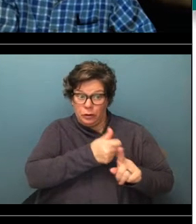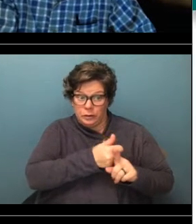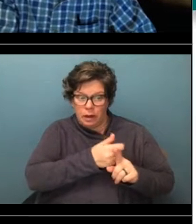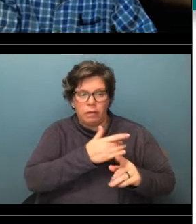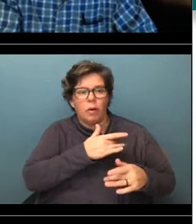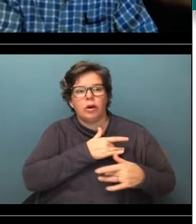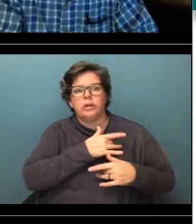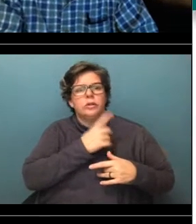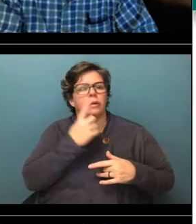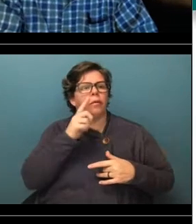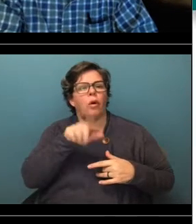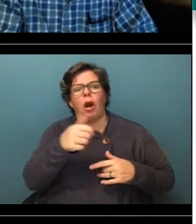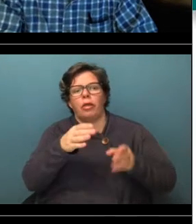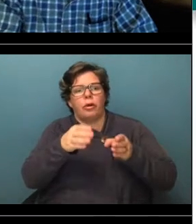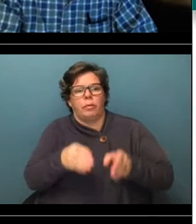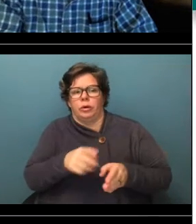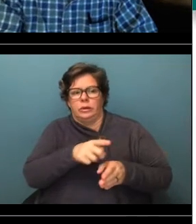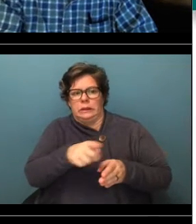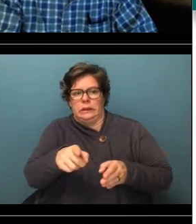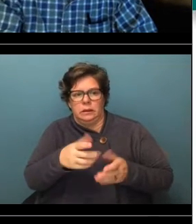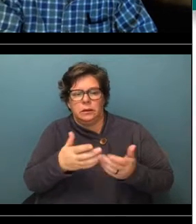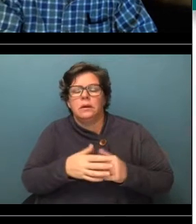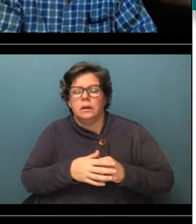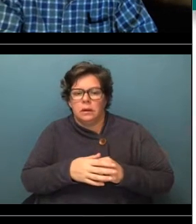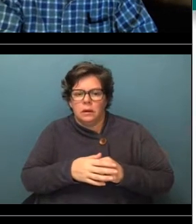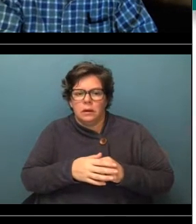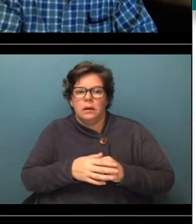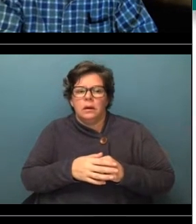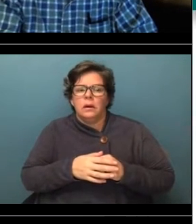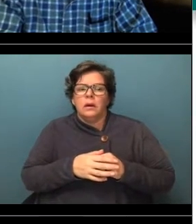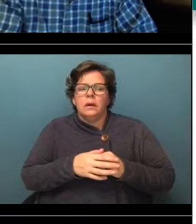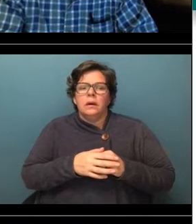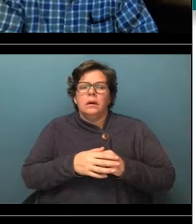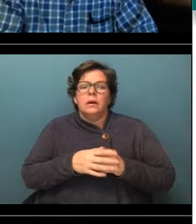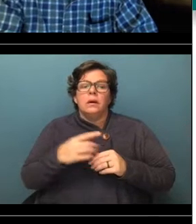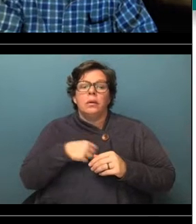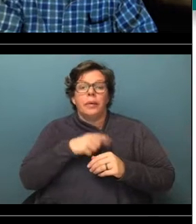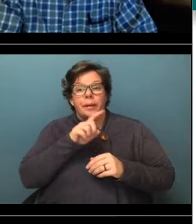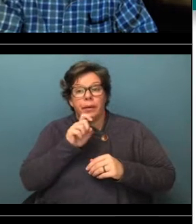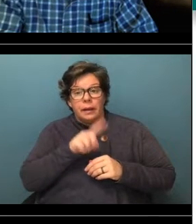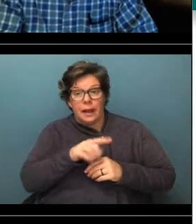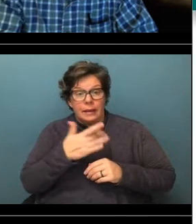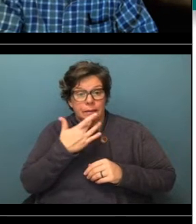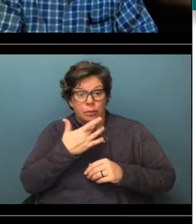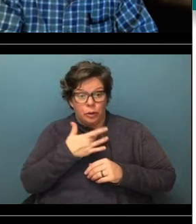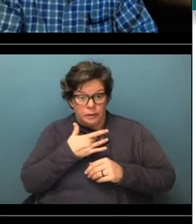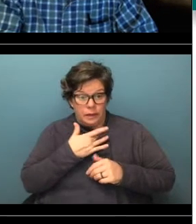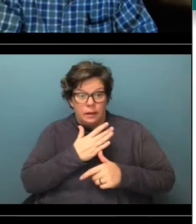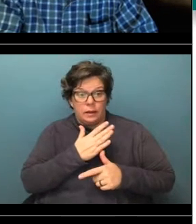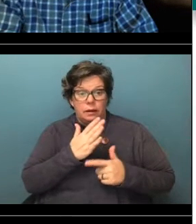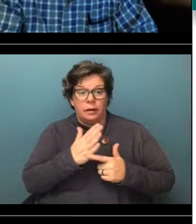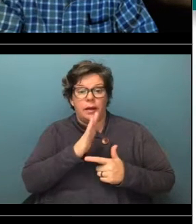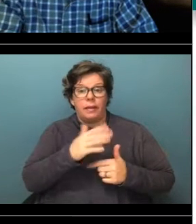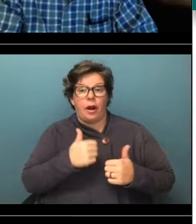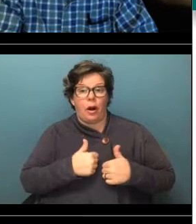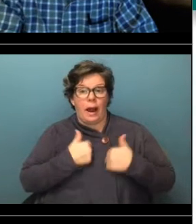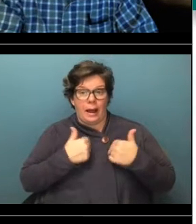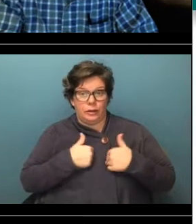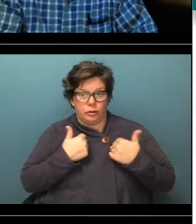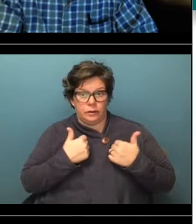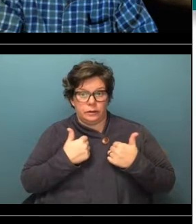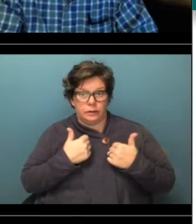person of concern. We will ask their date of birth and their address